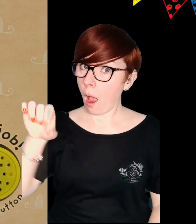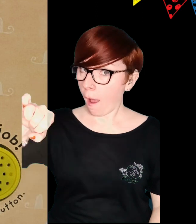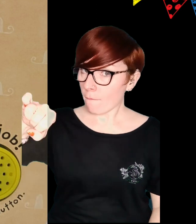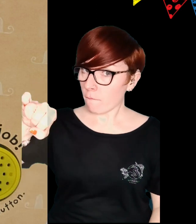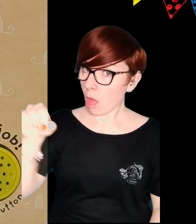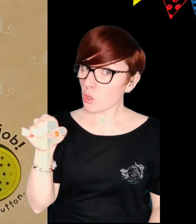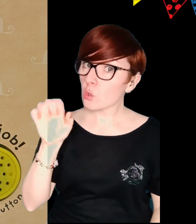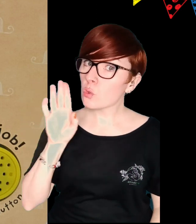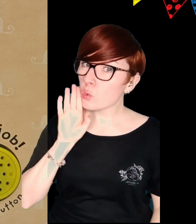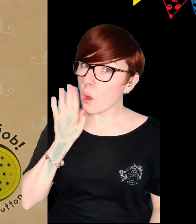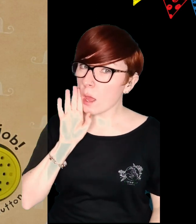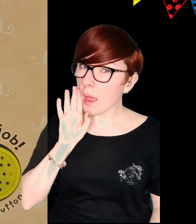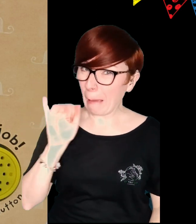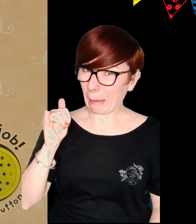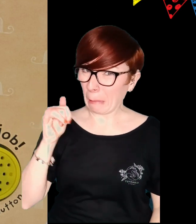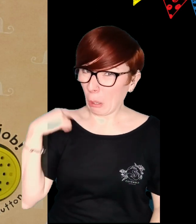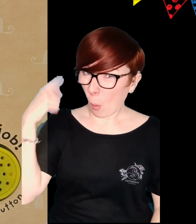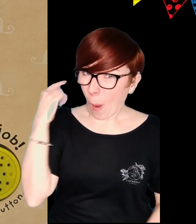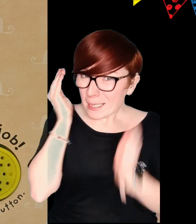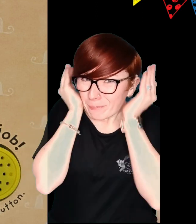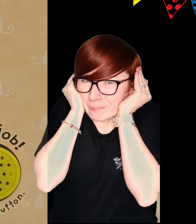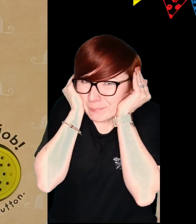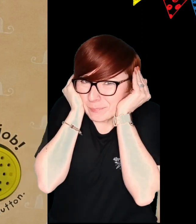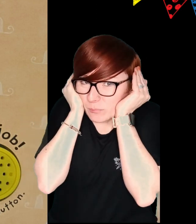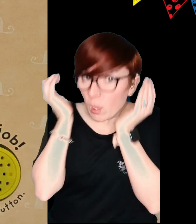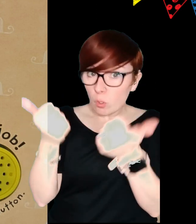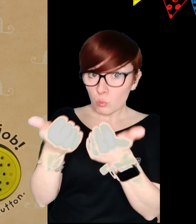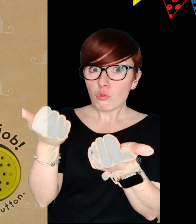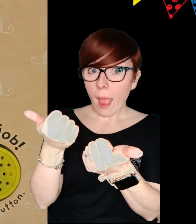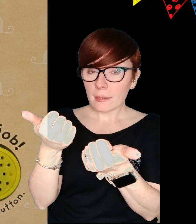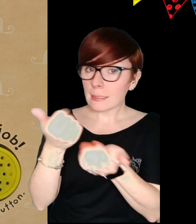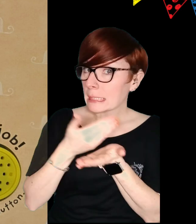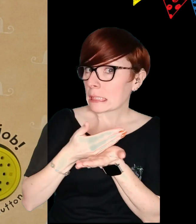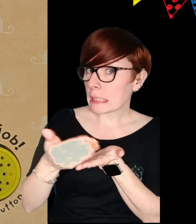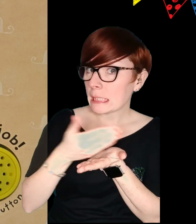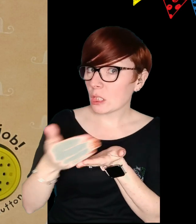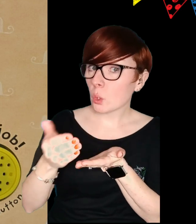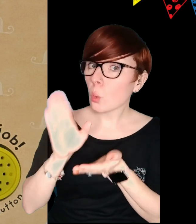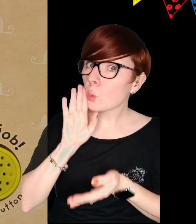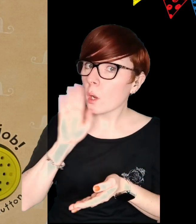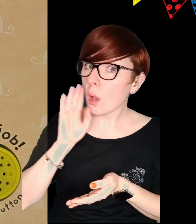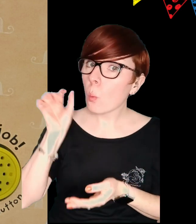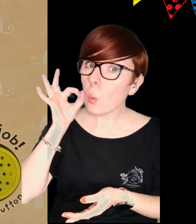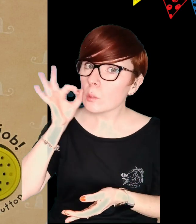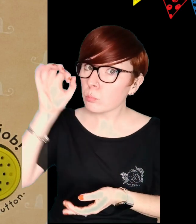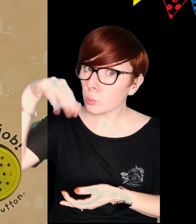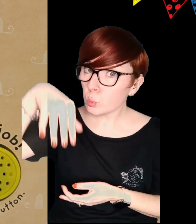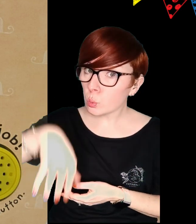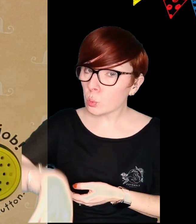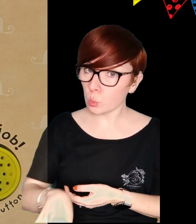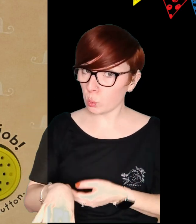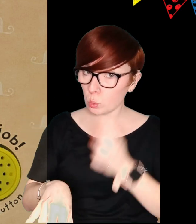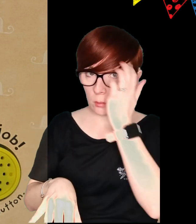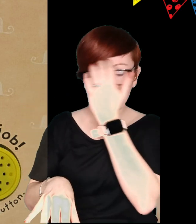2. Flush it all away in the toilet. It might make a loud noise, but that's just lots of water making the toilet